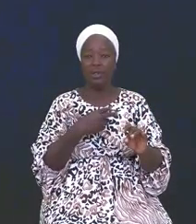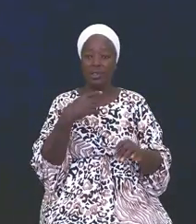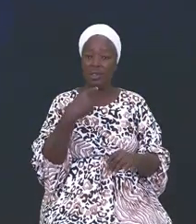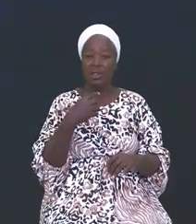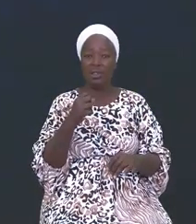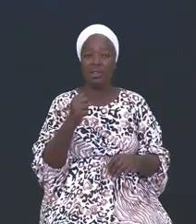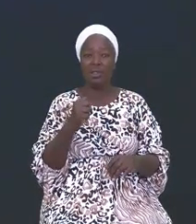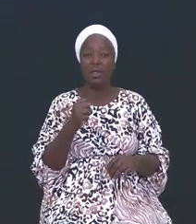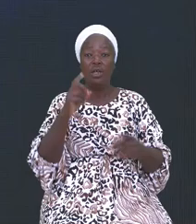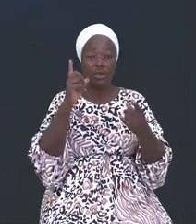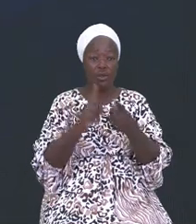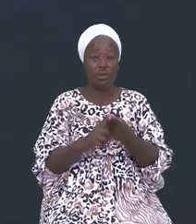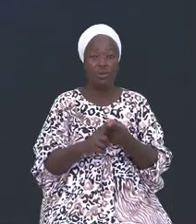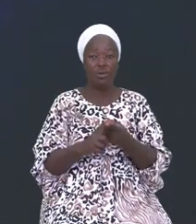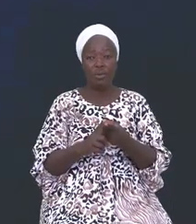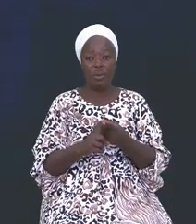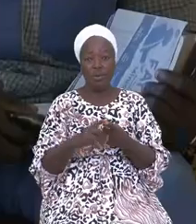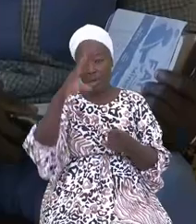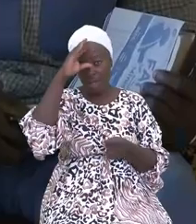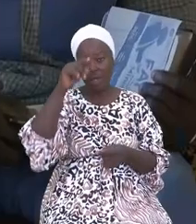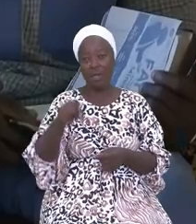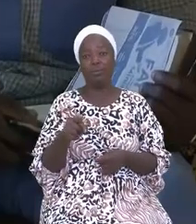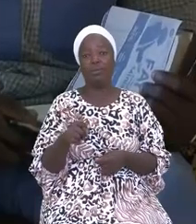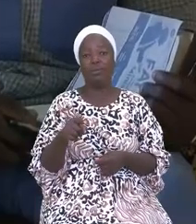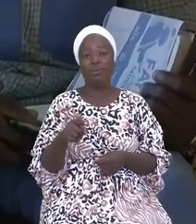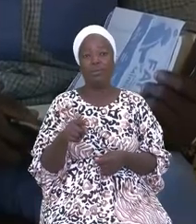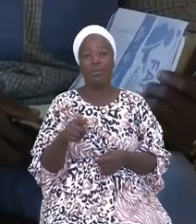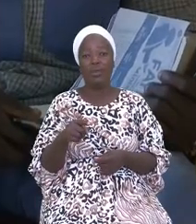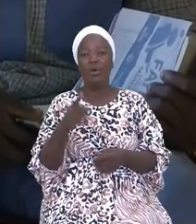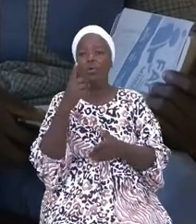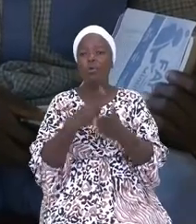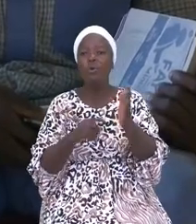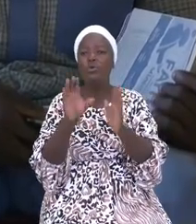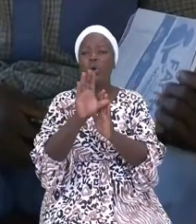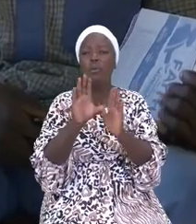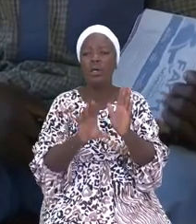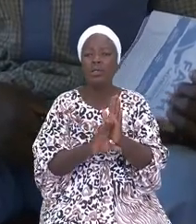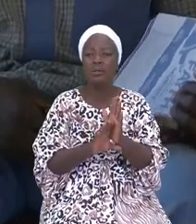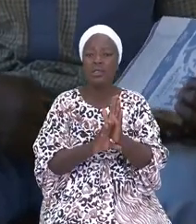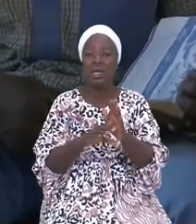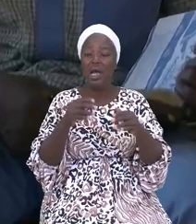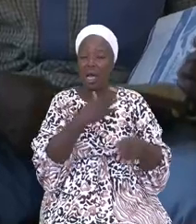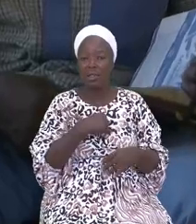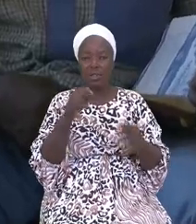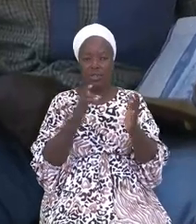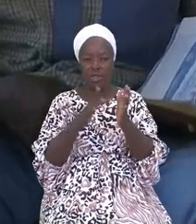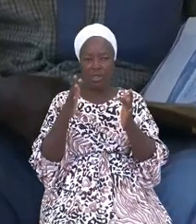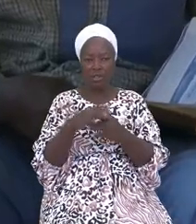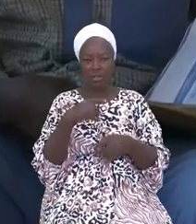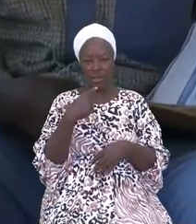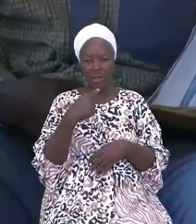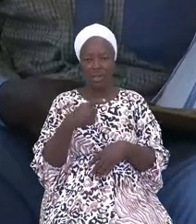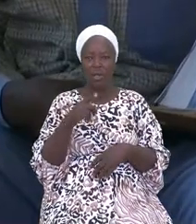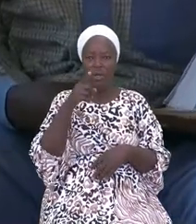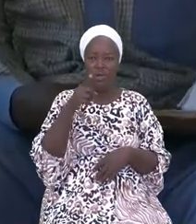says unto him, which commandment? And Jesus said, thou